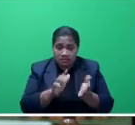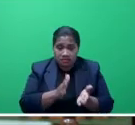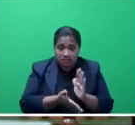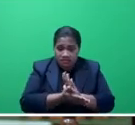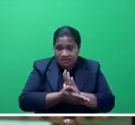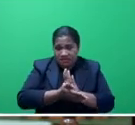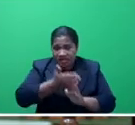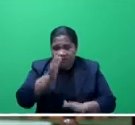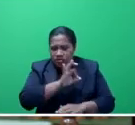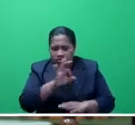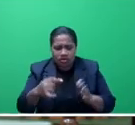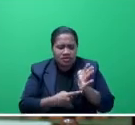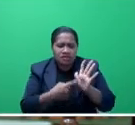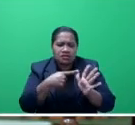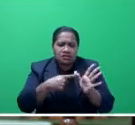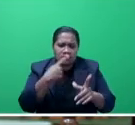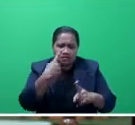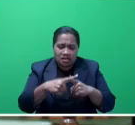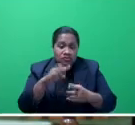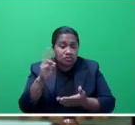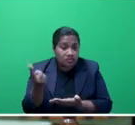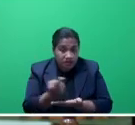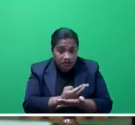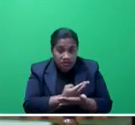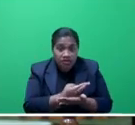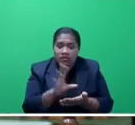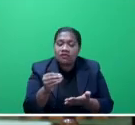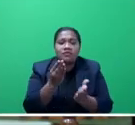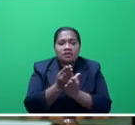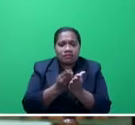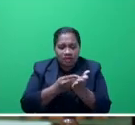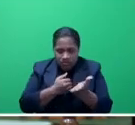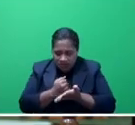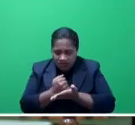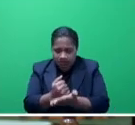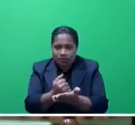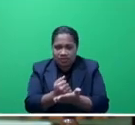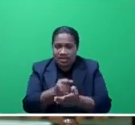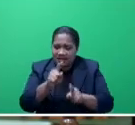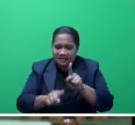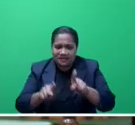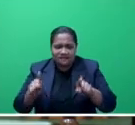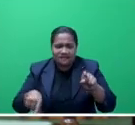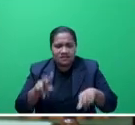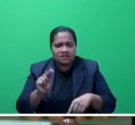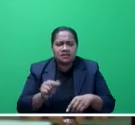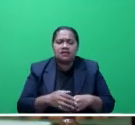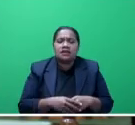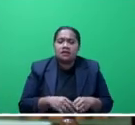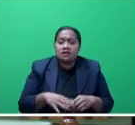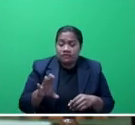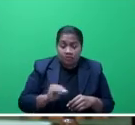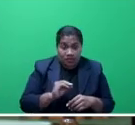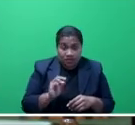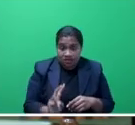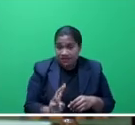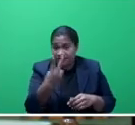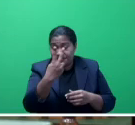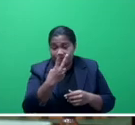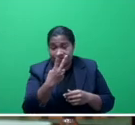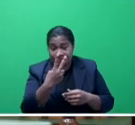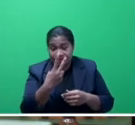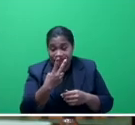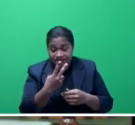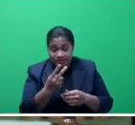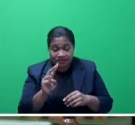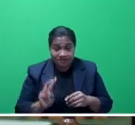non-tax revenues emanating largely from budget support and divestments. Prior to the second wave, tax collections